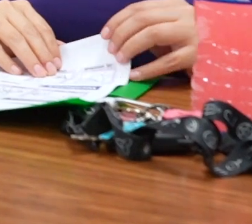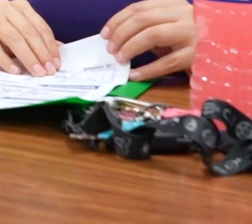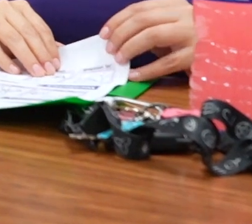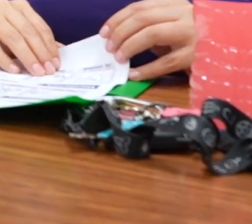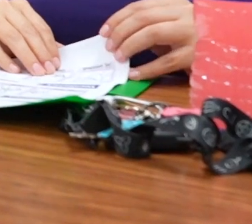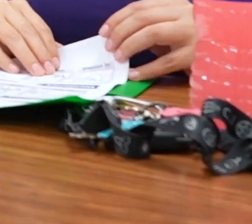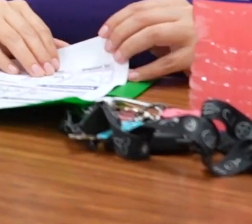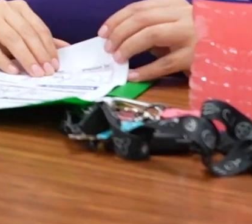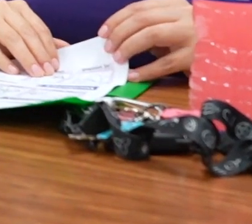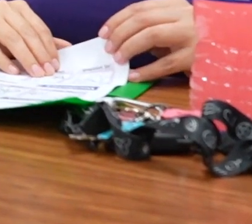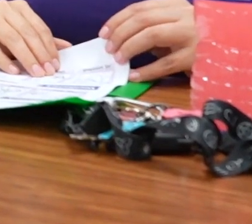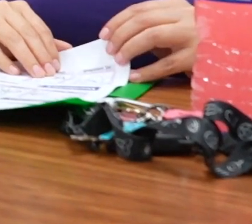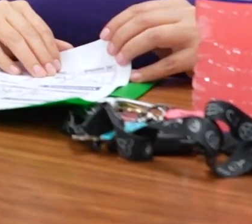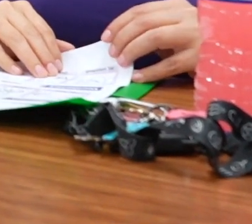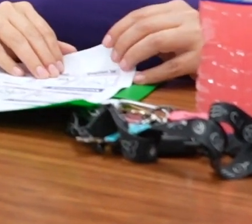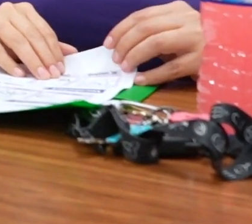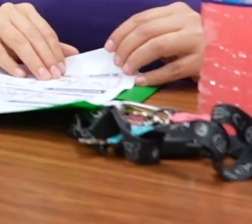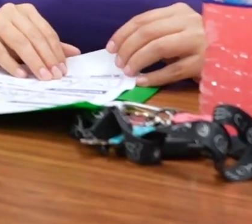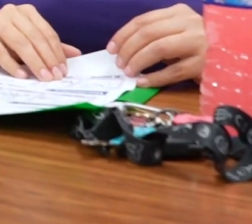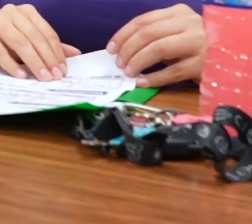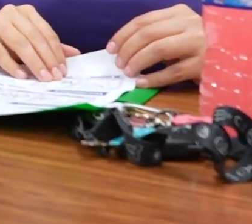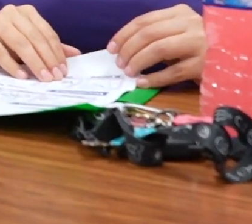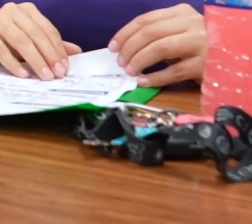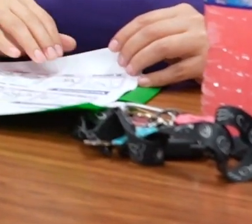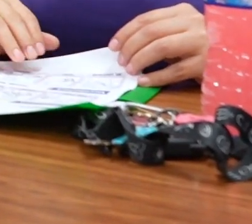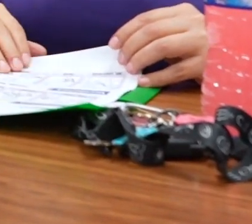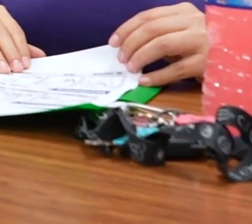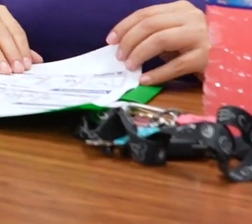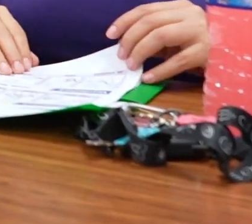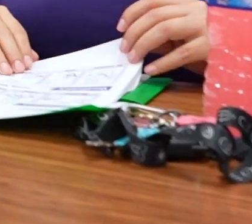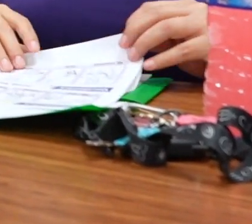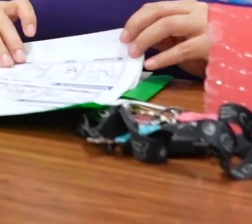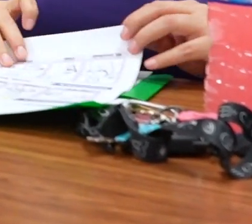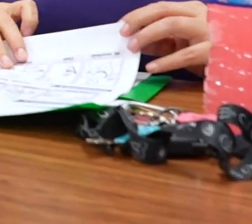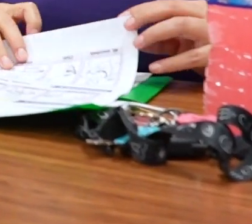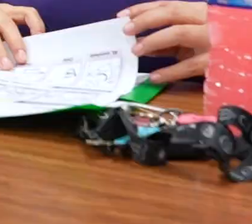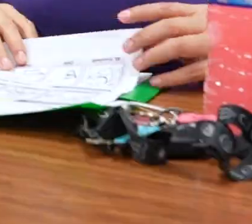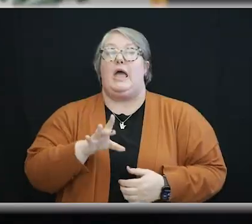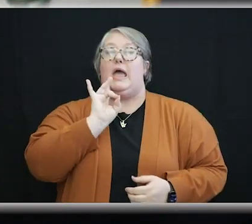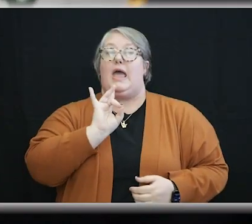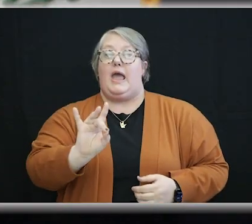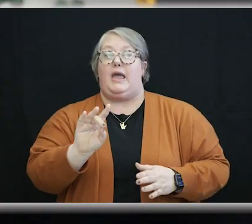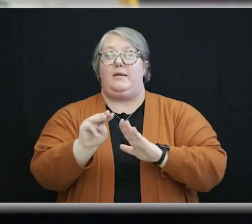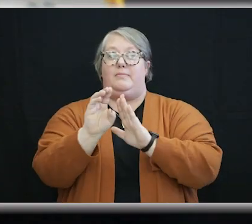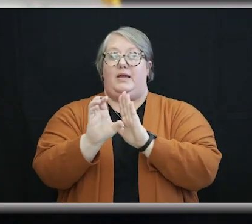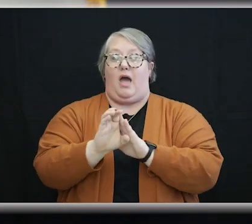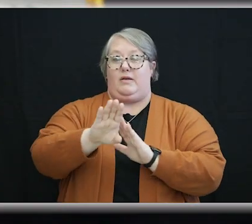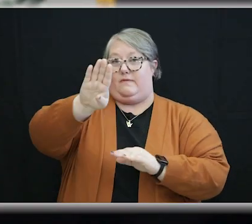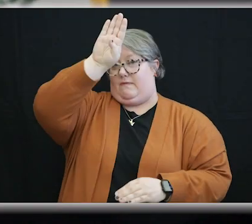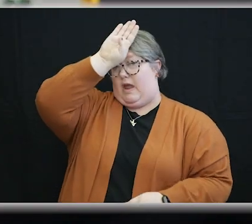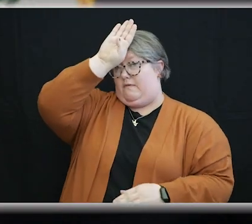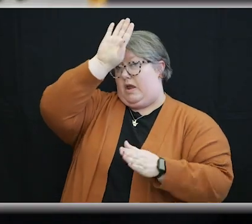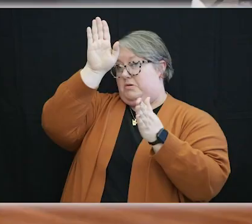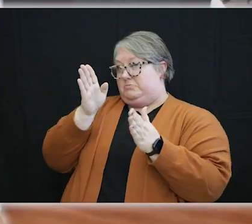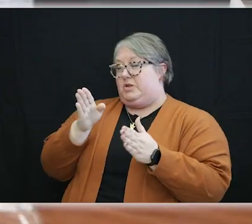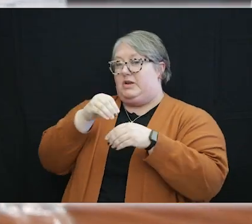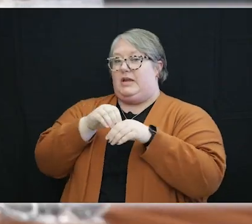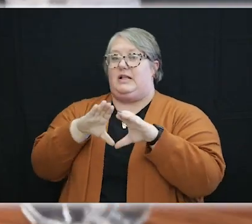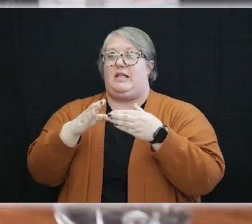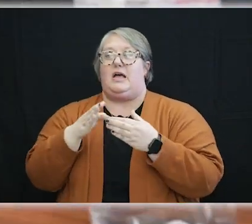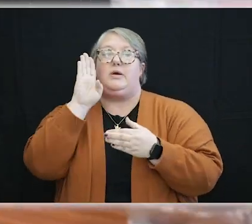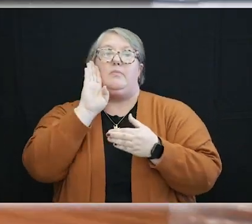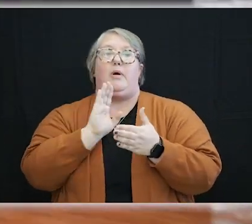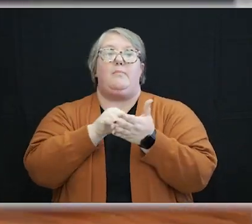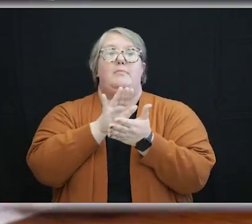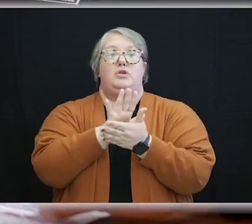kind of like an accent for signing, whatever your preference is. 8 McAllen firefighters are in